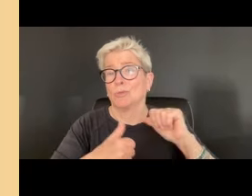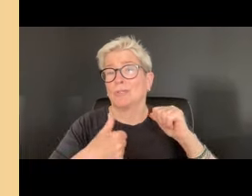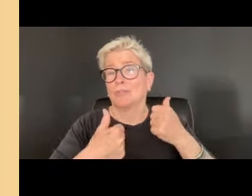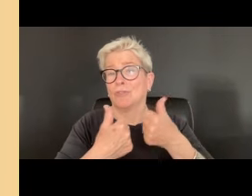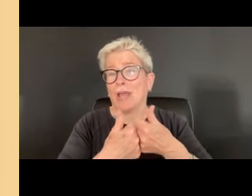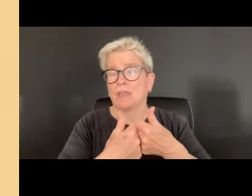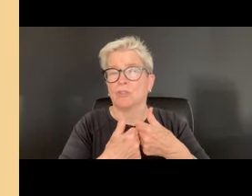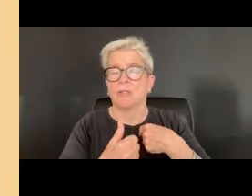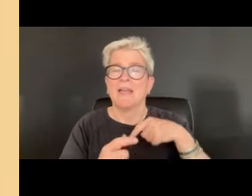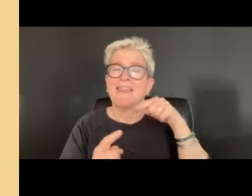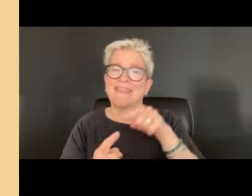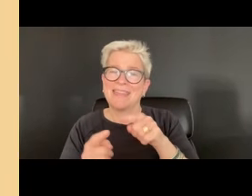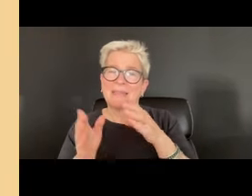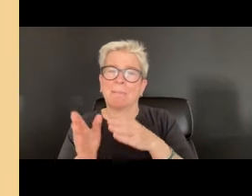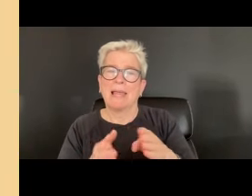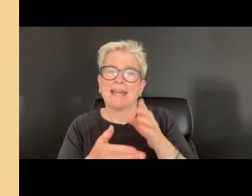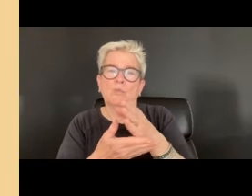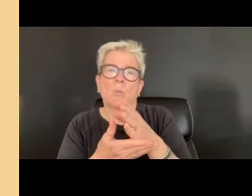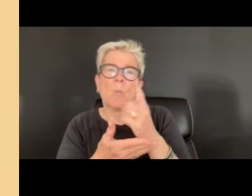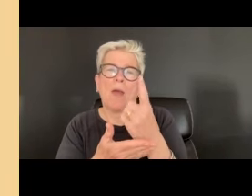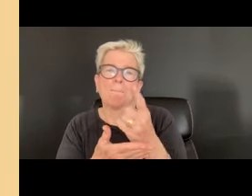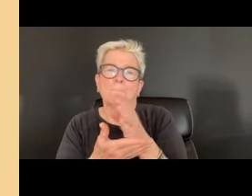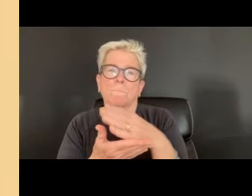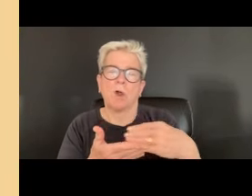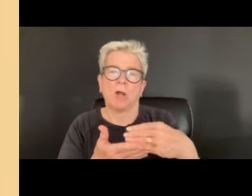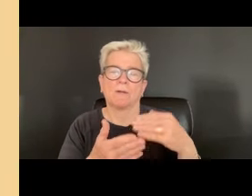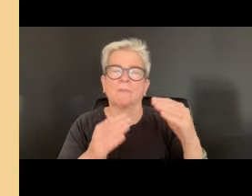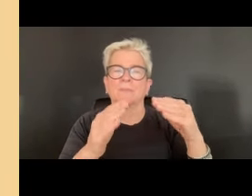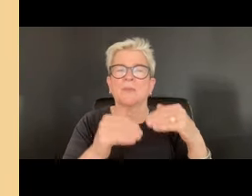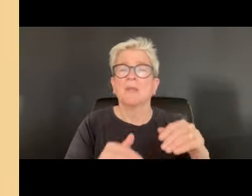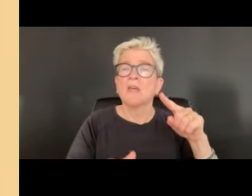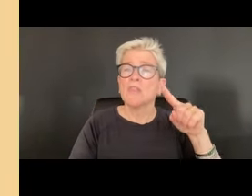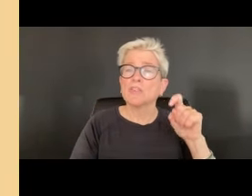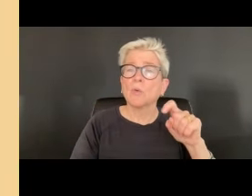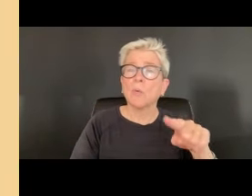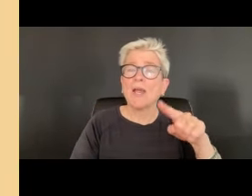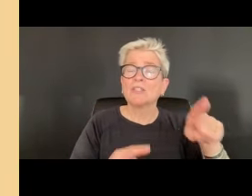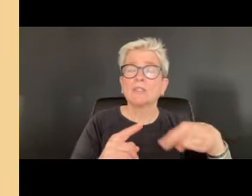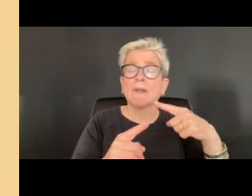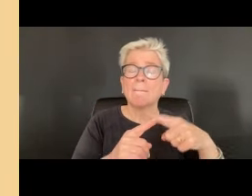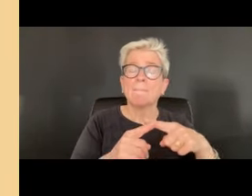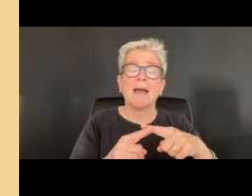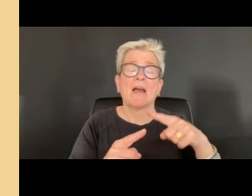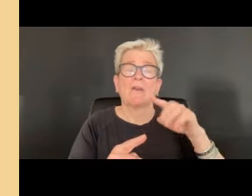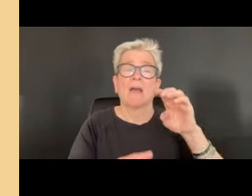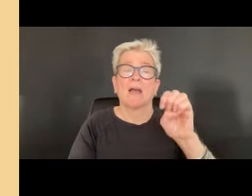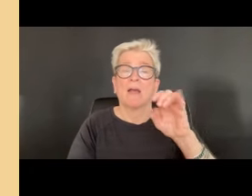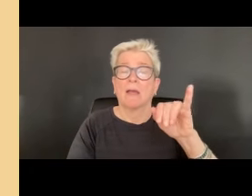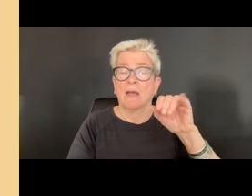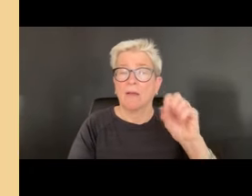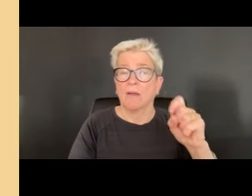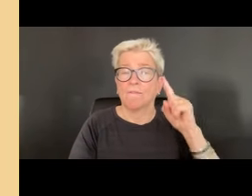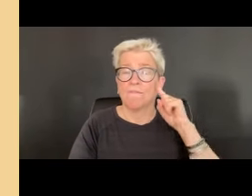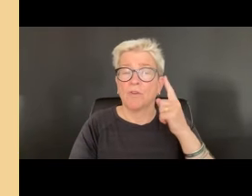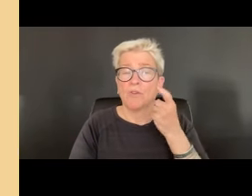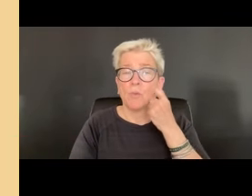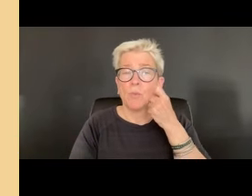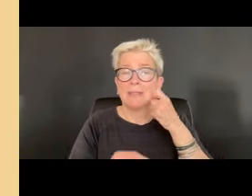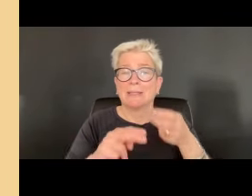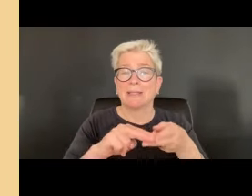There's a question about whether any study has been done on the environmental impact and the impact on existing infrastructure of this greatly increased